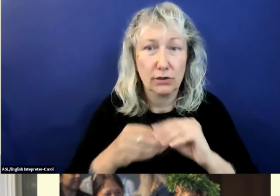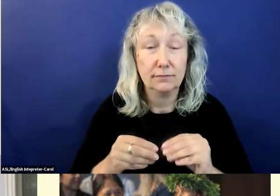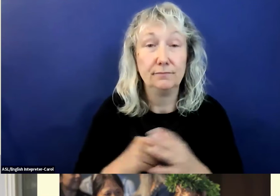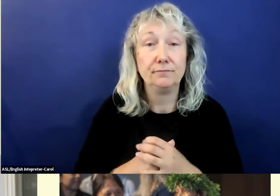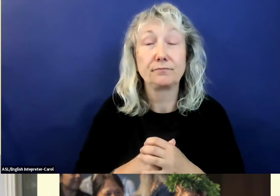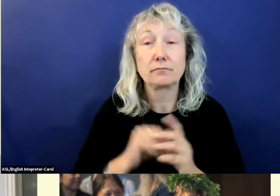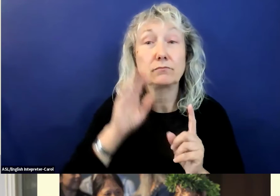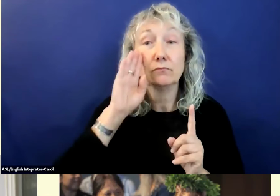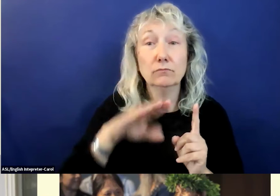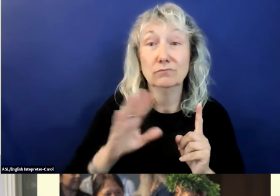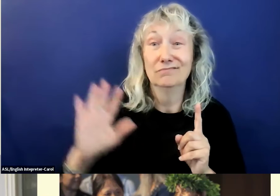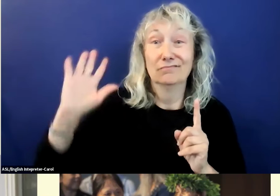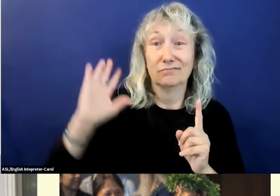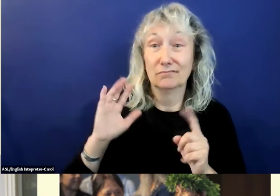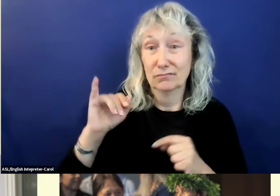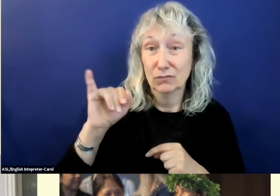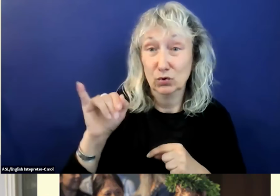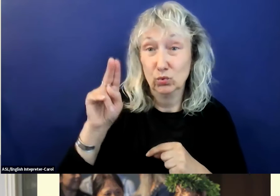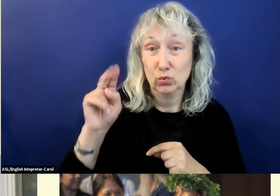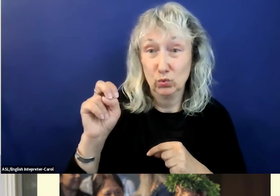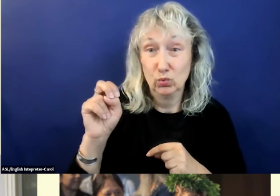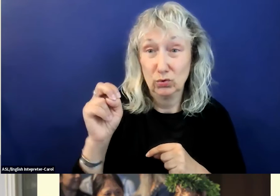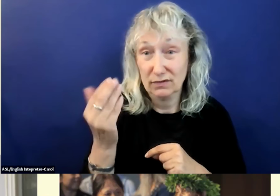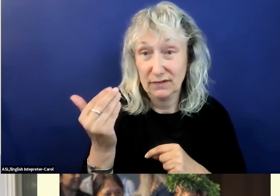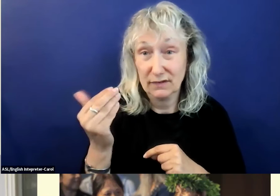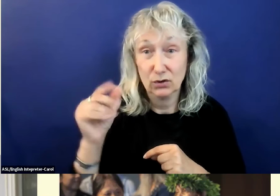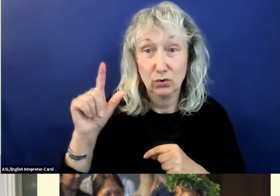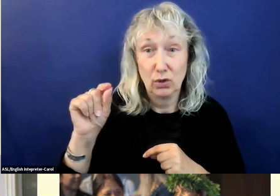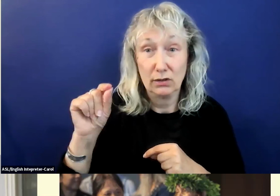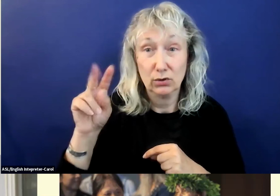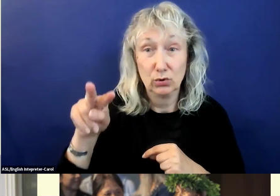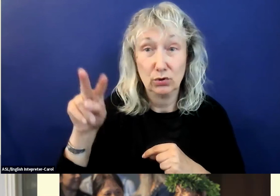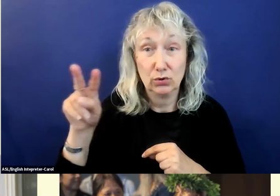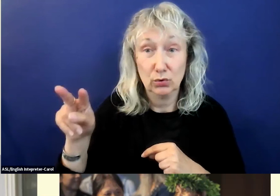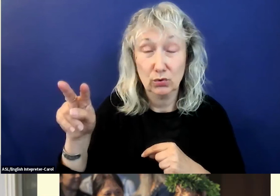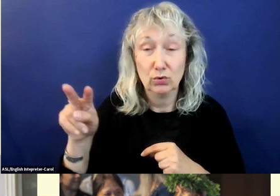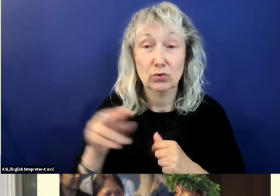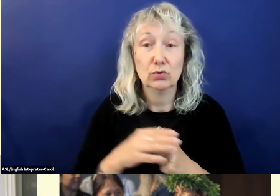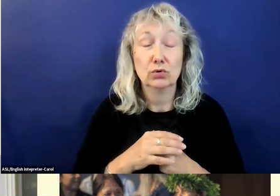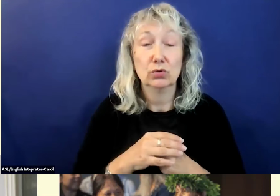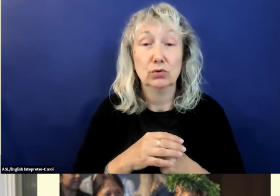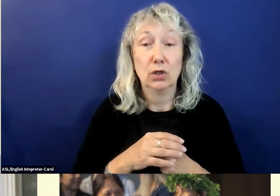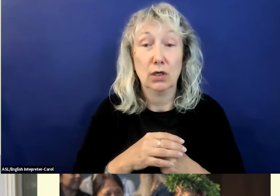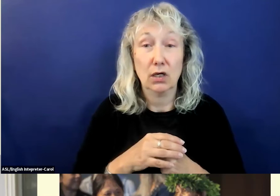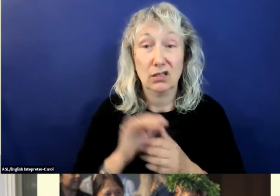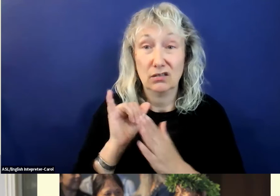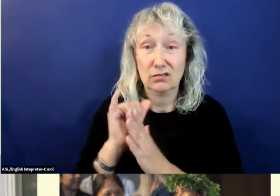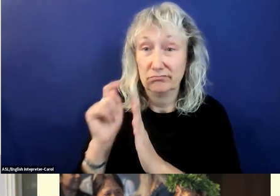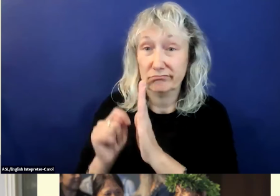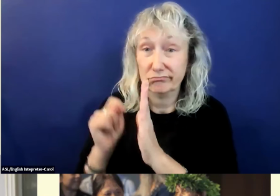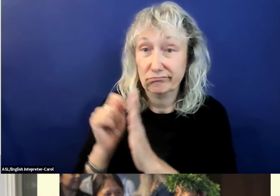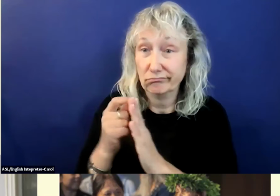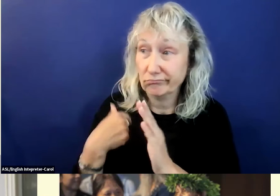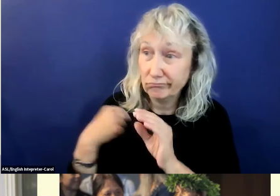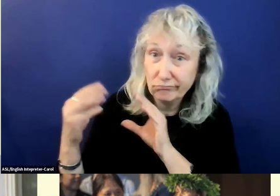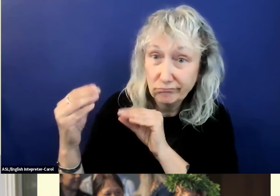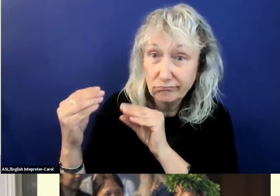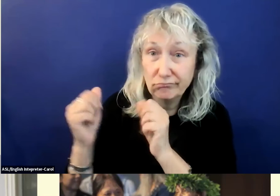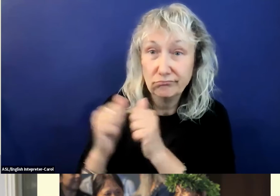June 15 of 2022, spoke with a gentleman about